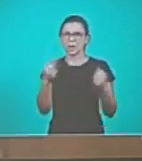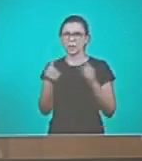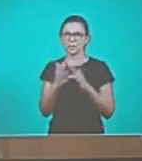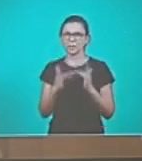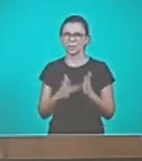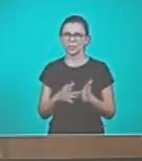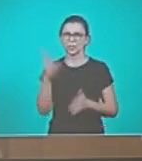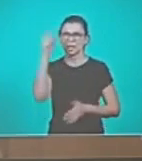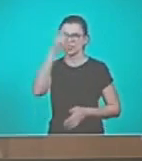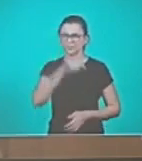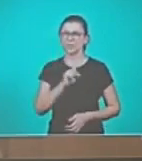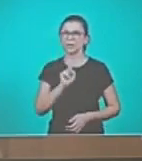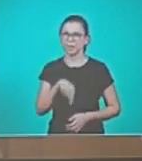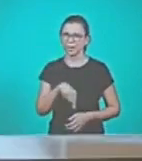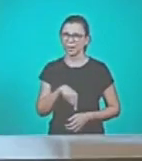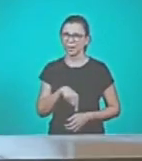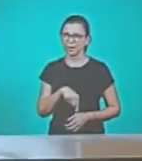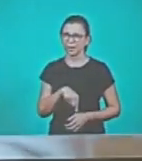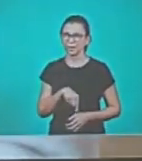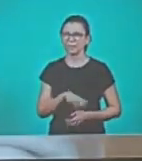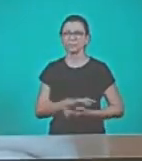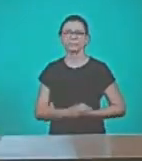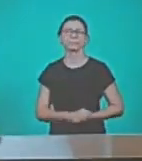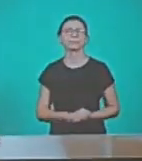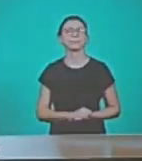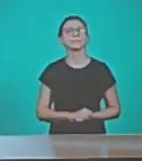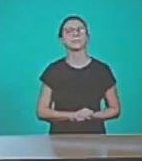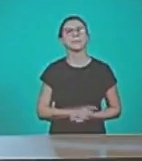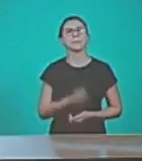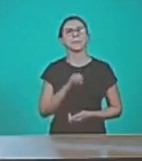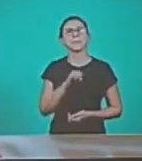cannot, should not invite anyone, because you invite, people will stay,